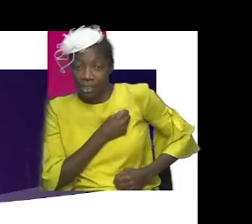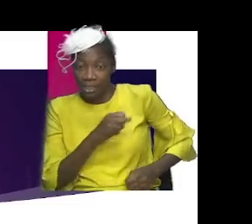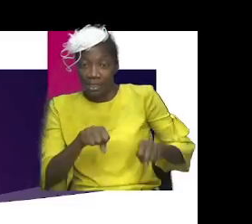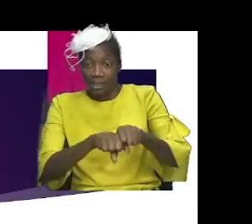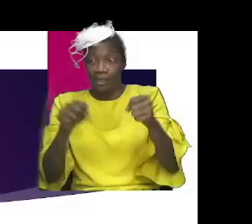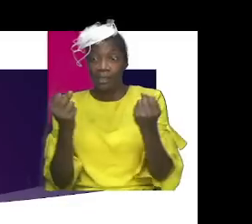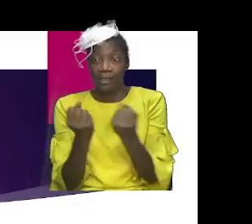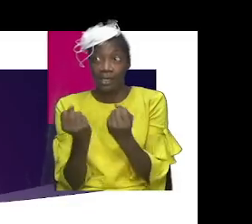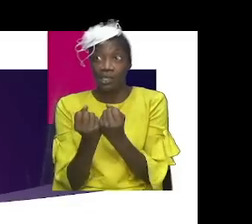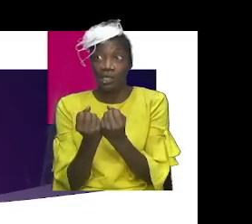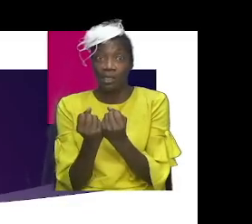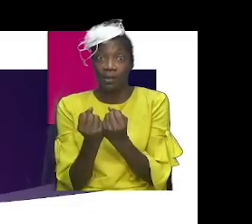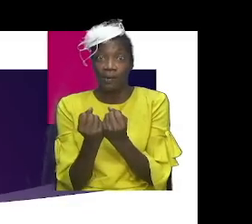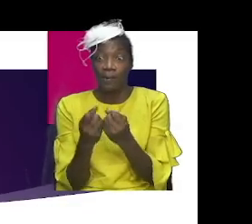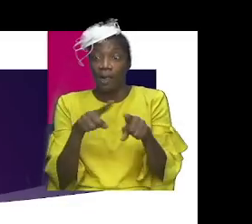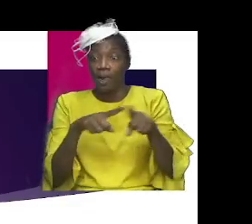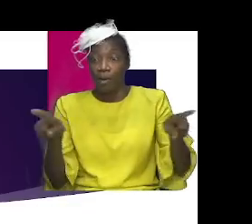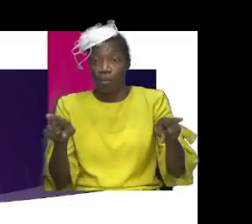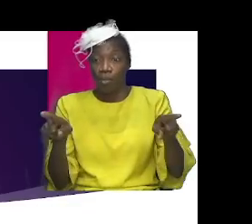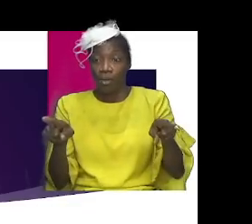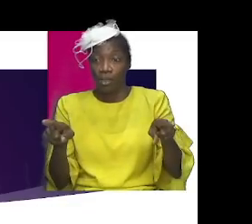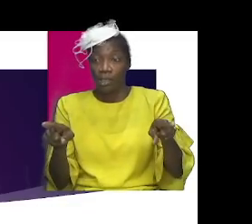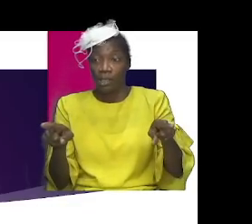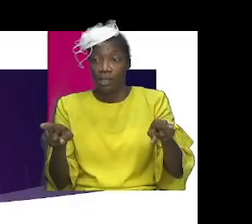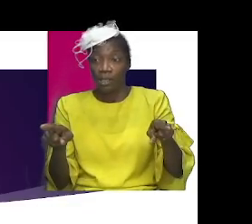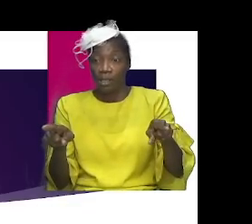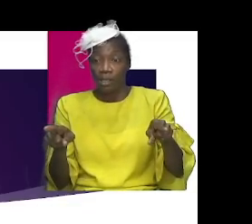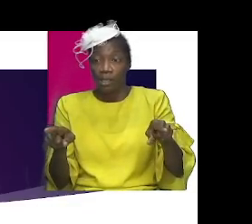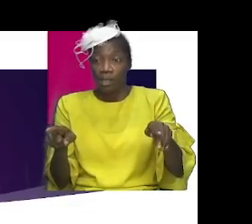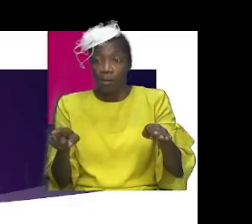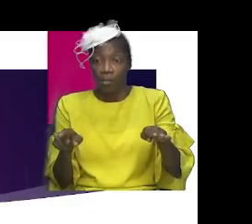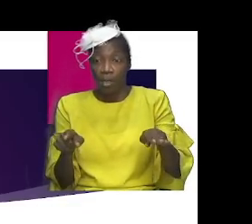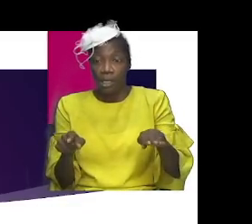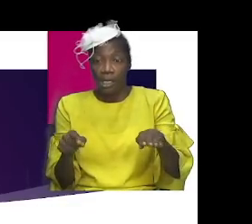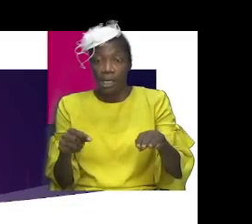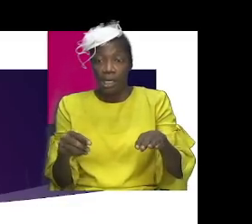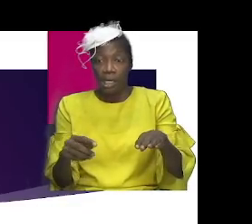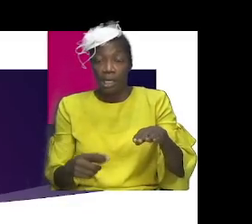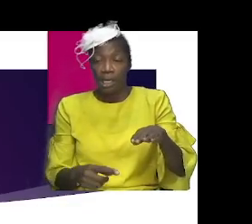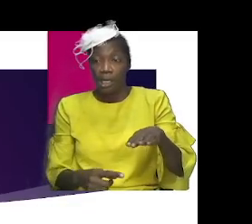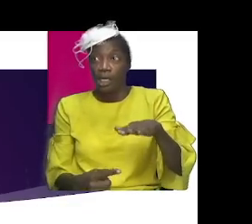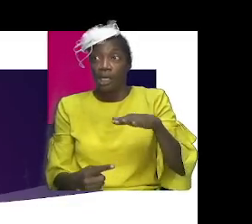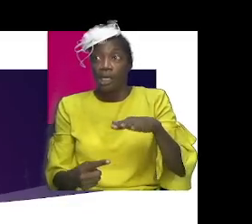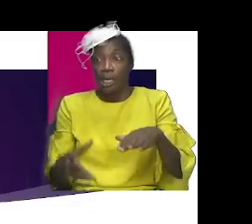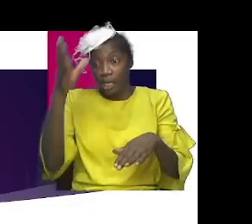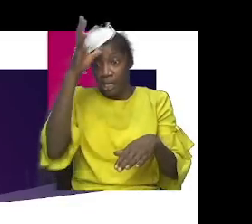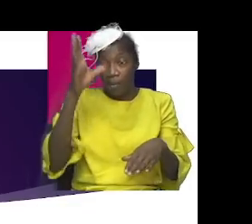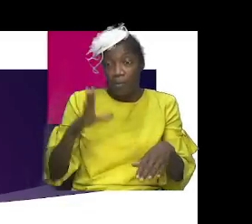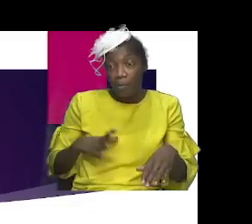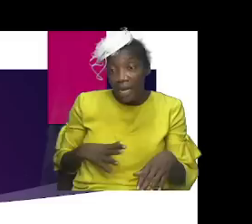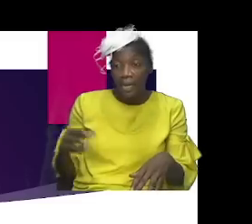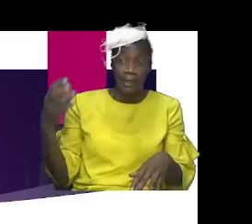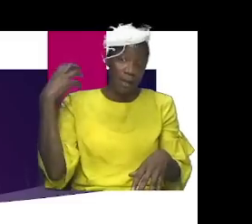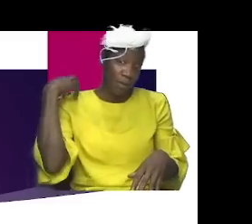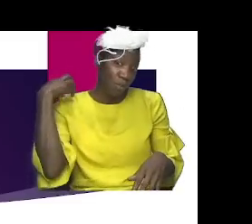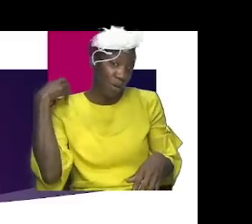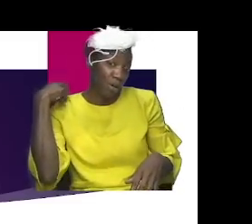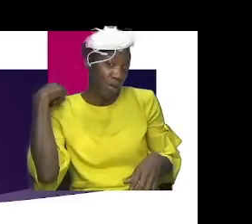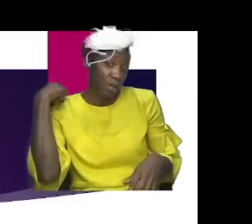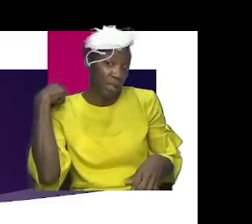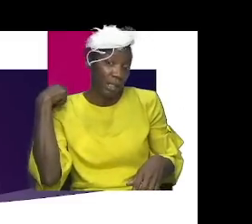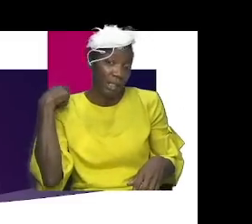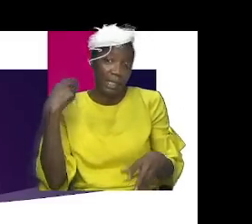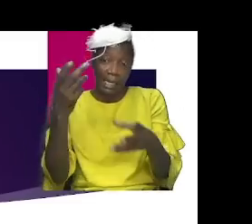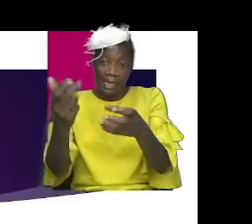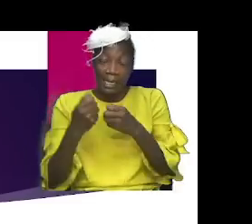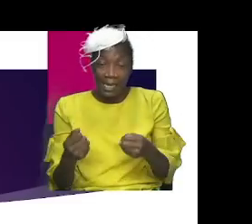top prominent men in the society got to the tape first, and no matter how they tried to get the